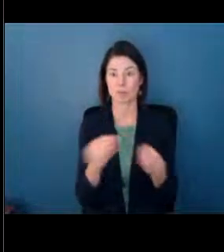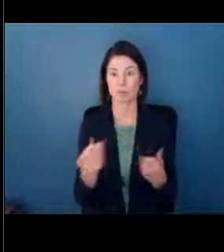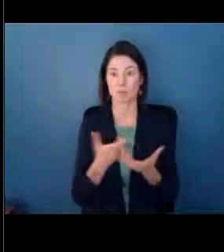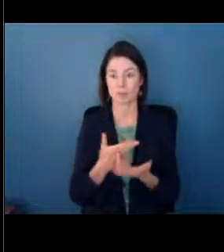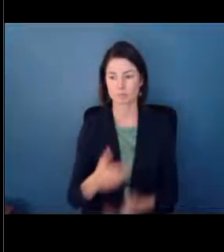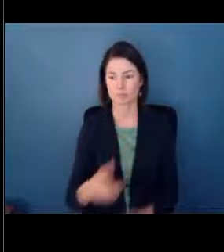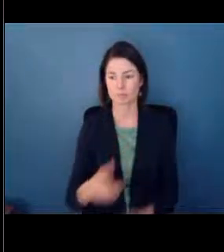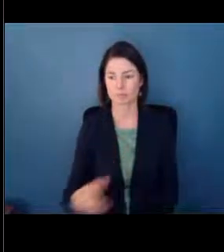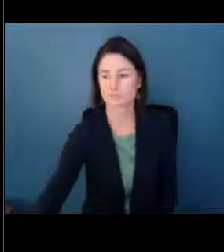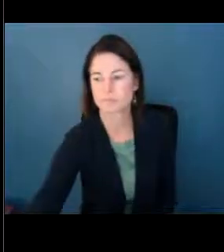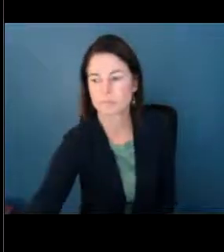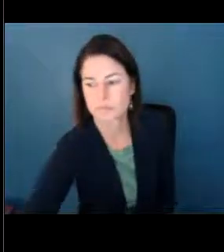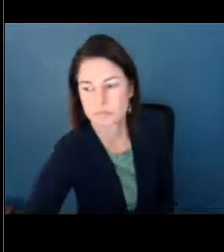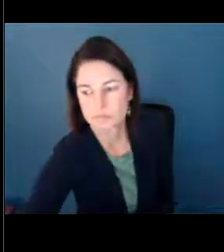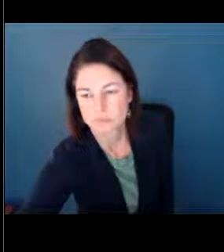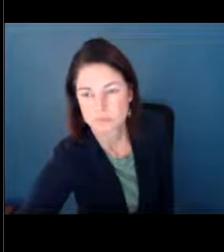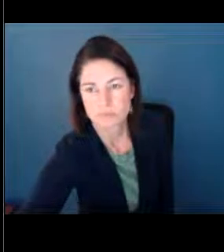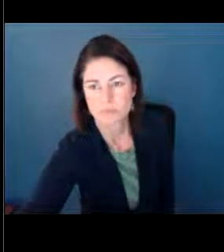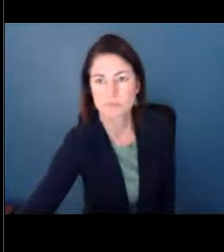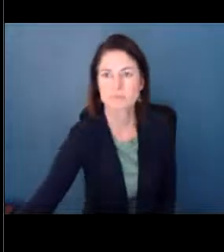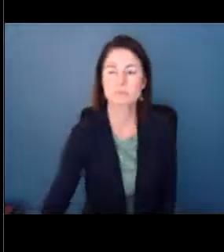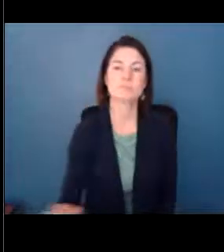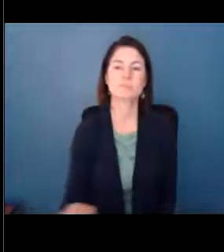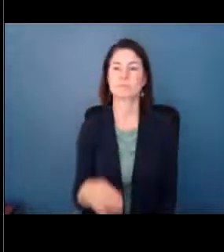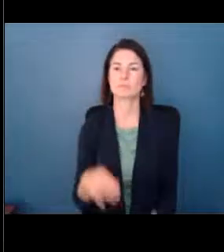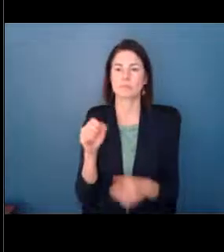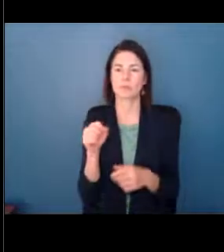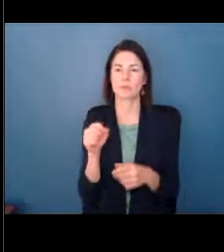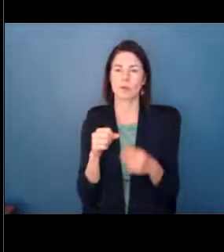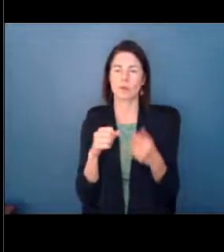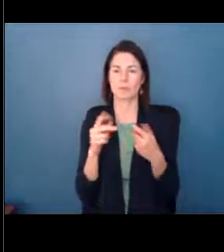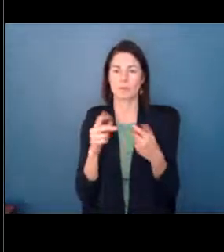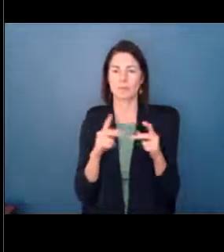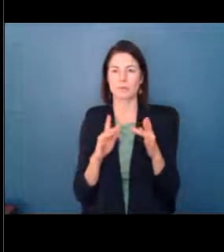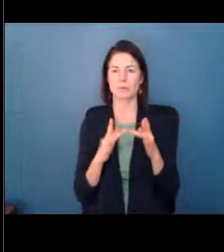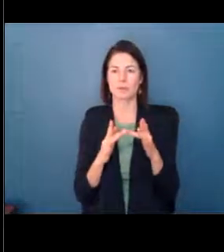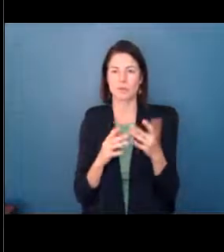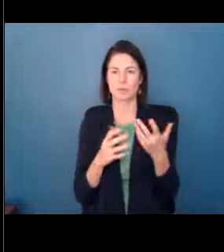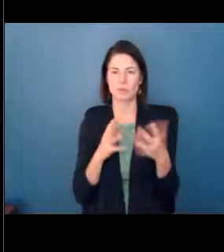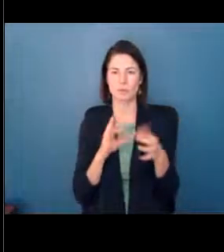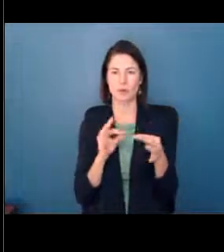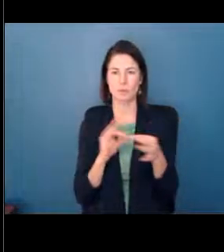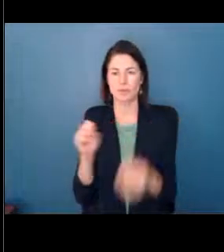Yes, thank you, Chair Norton. We do have virtual attendees looking to comment on this item. Up first, we have Sandy